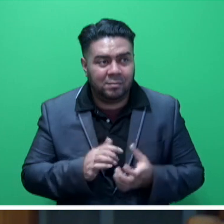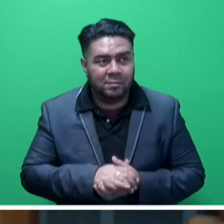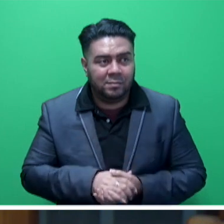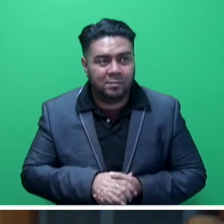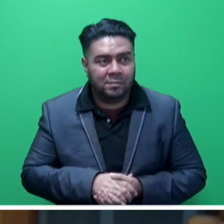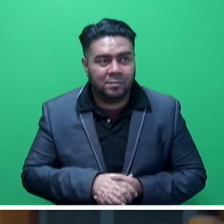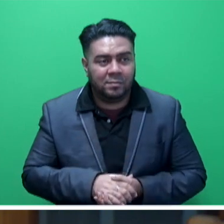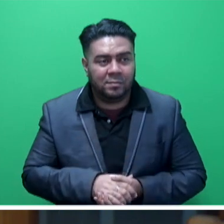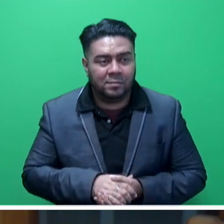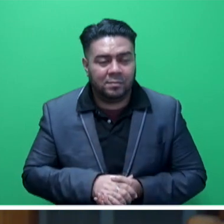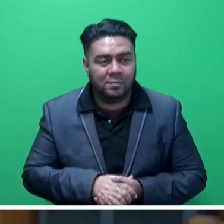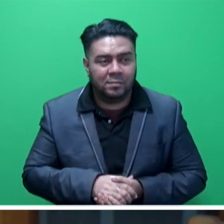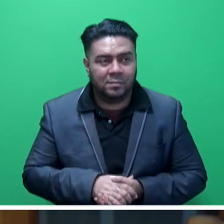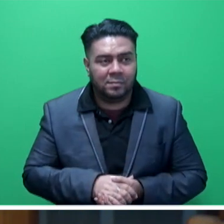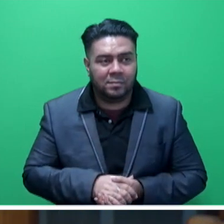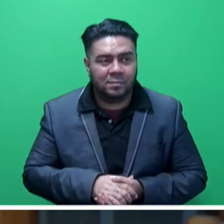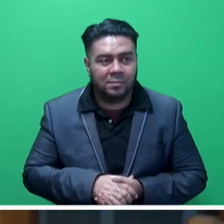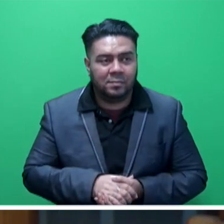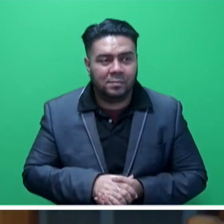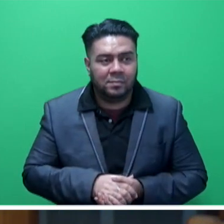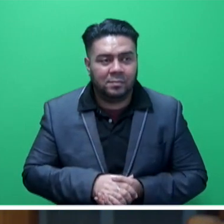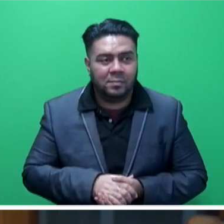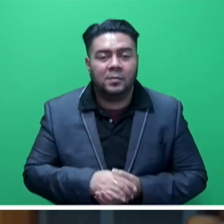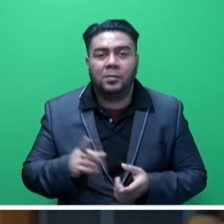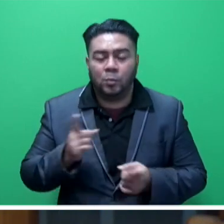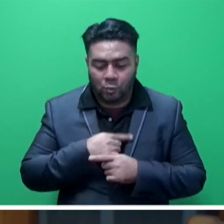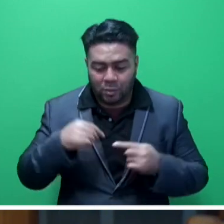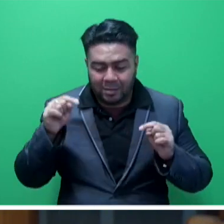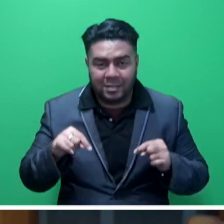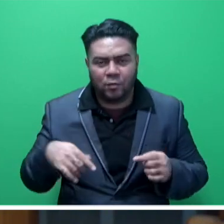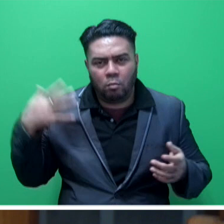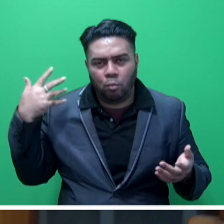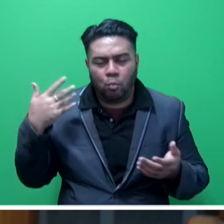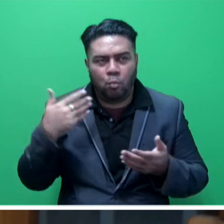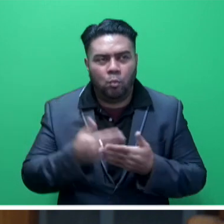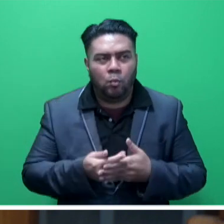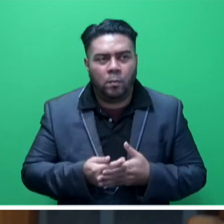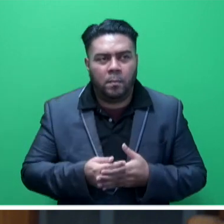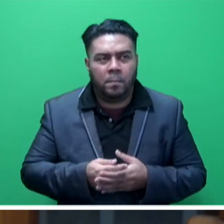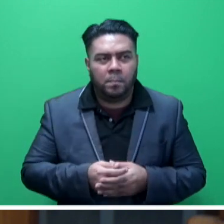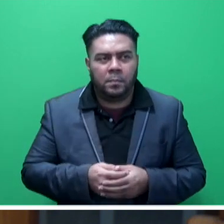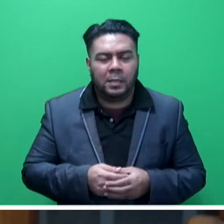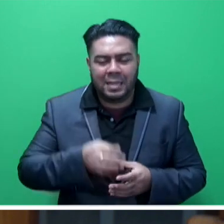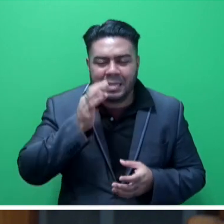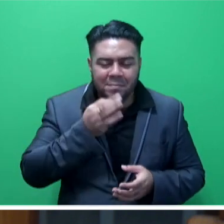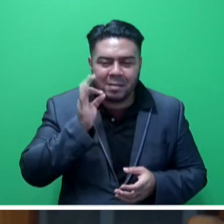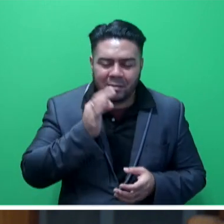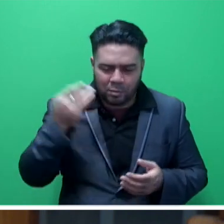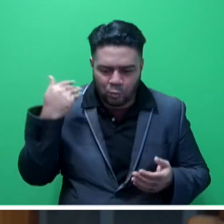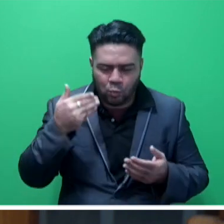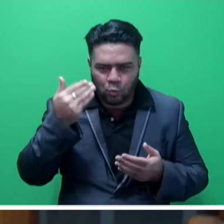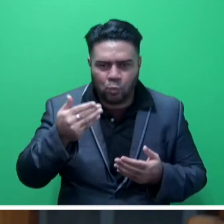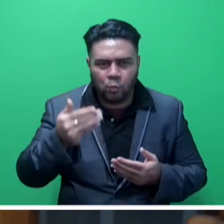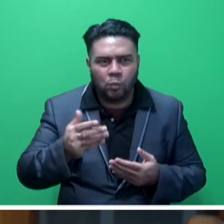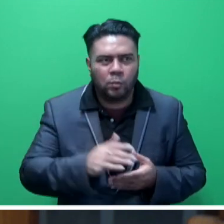that will inevitably present themselves. We are in this for a long haul, and piece by piece we will pull back the balance that